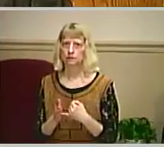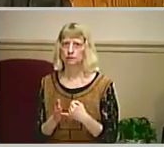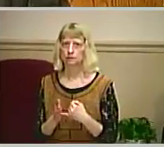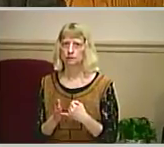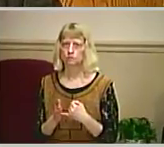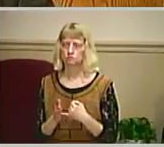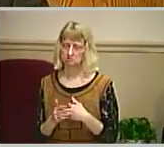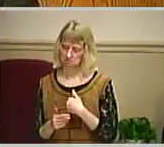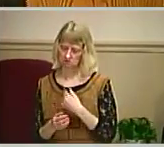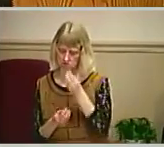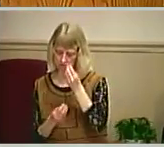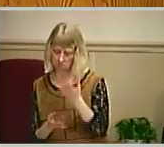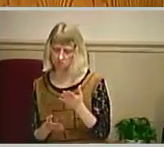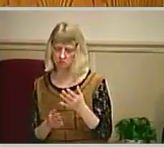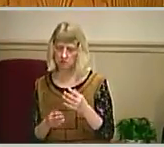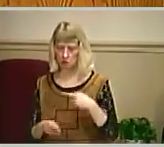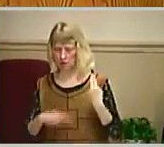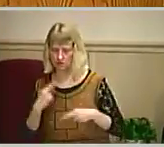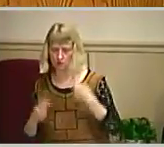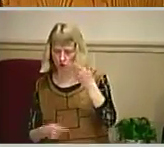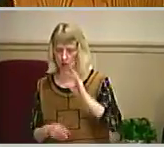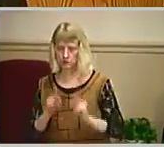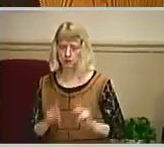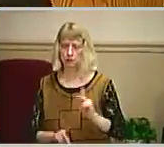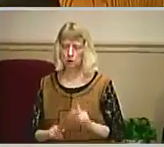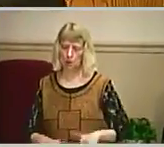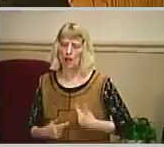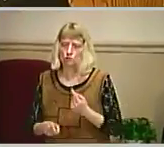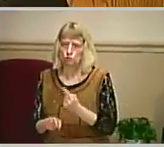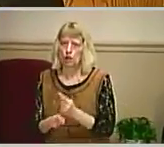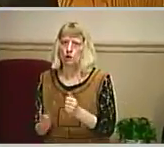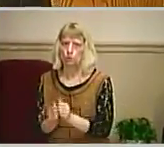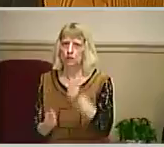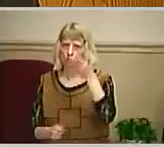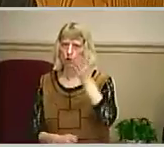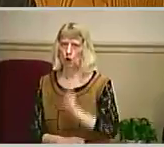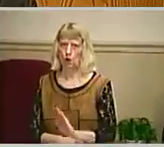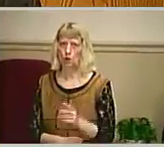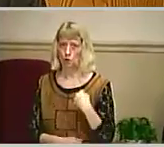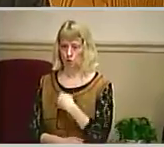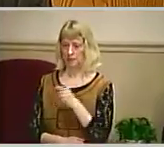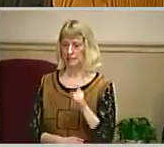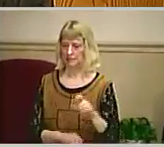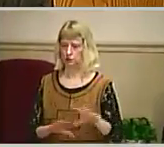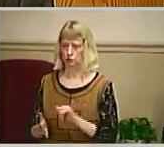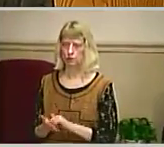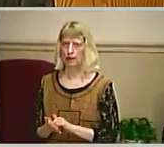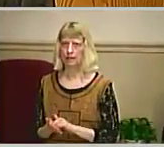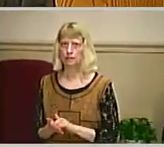You've often heard me say that revival is when God's people get right with God. We need to do that.